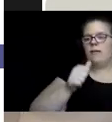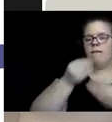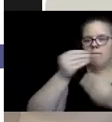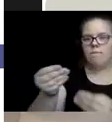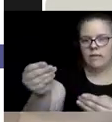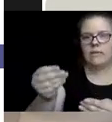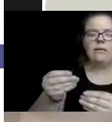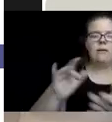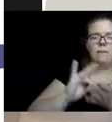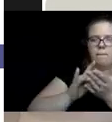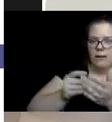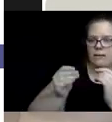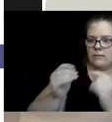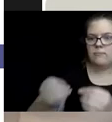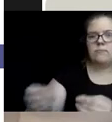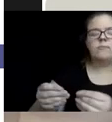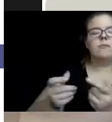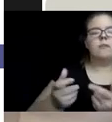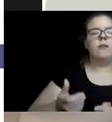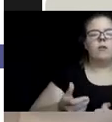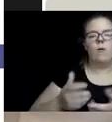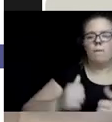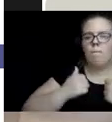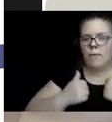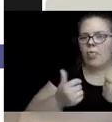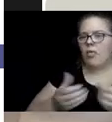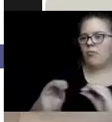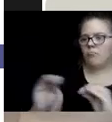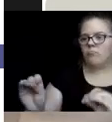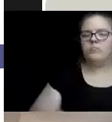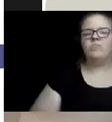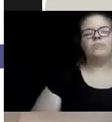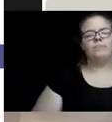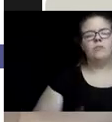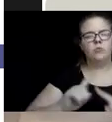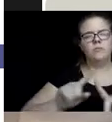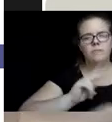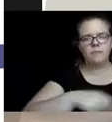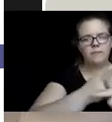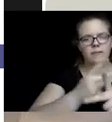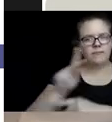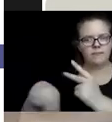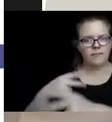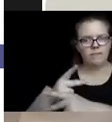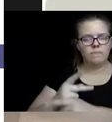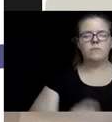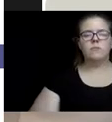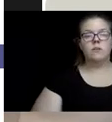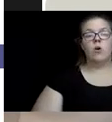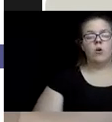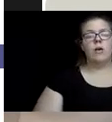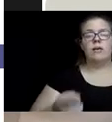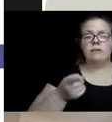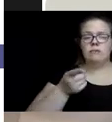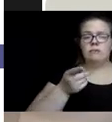So there's different kinds. And what we know is in all of these cases, They very often intersect with each